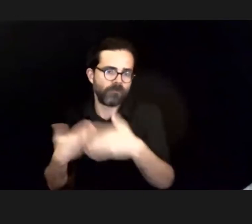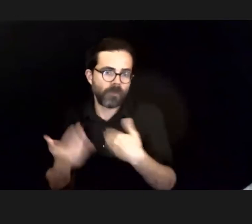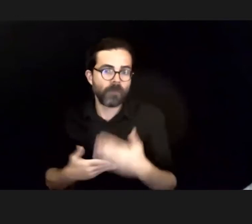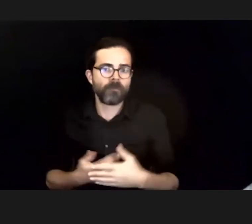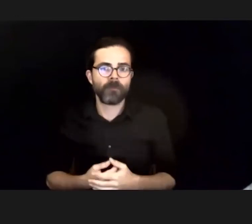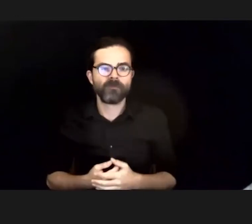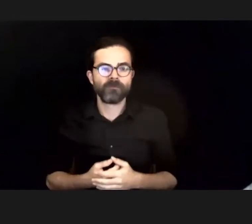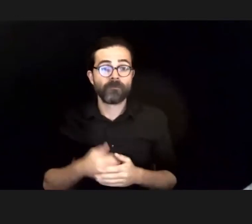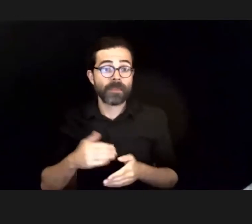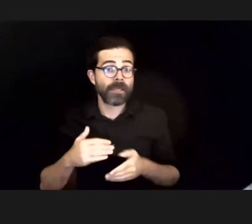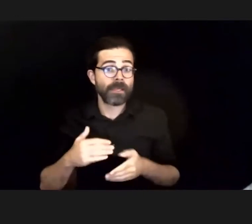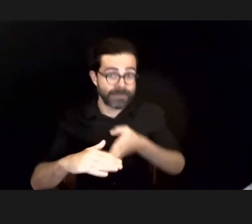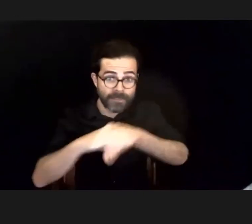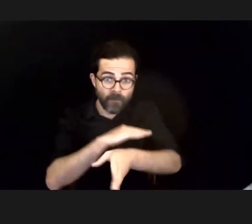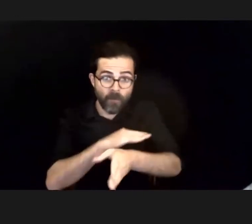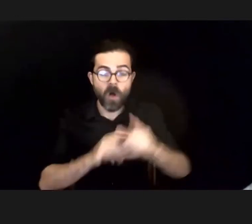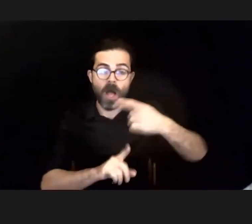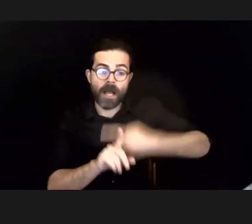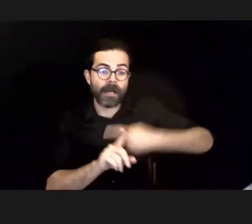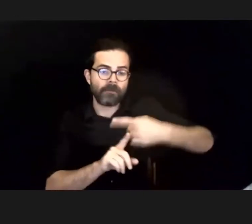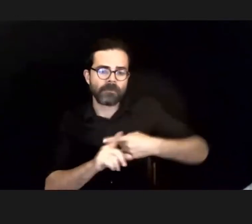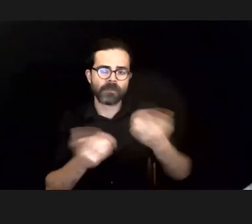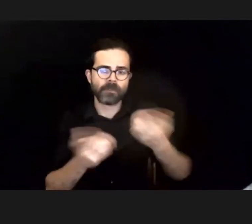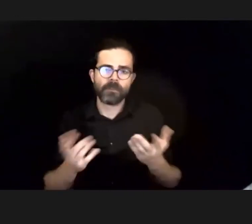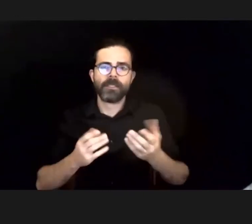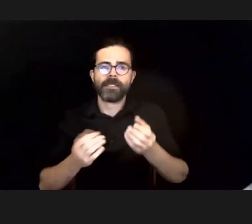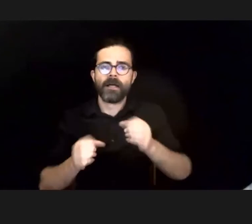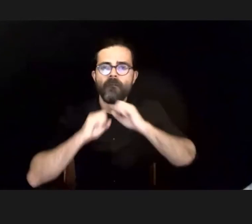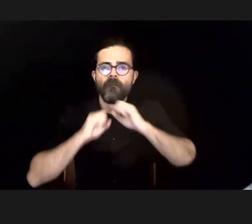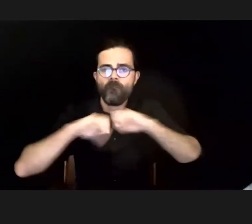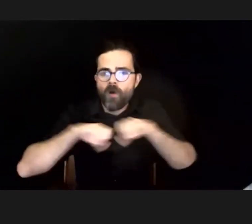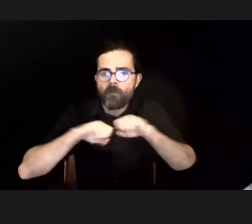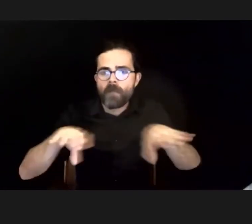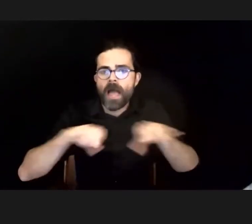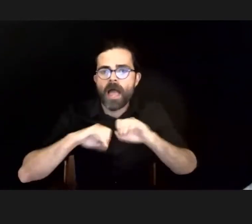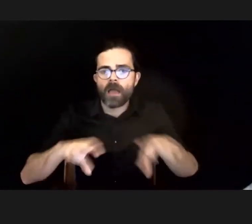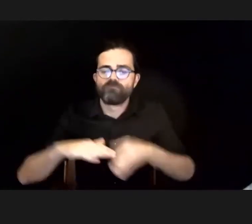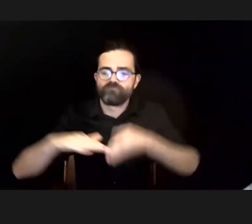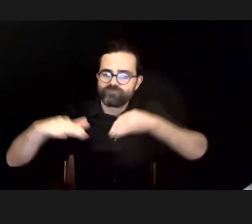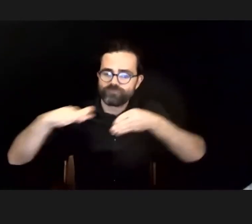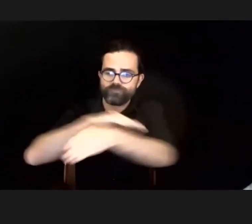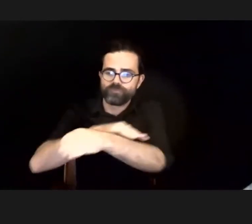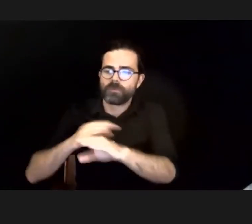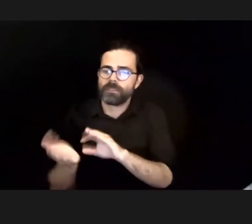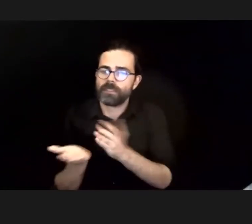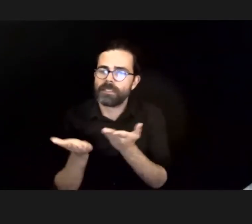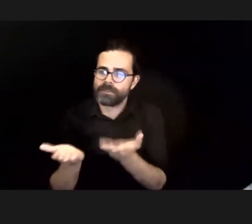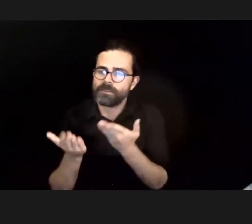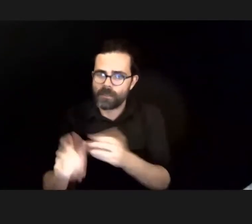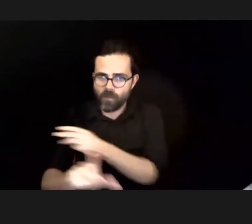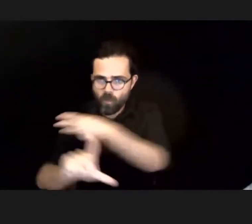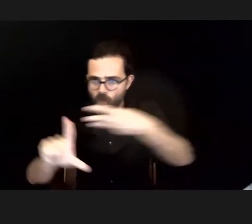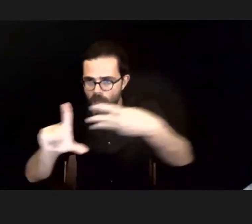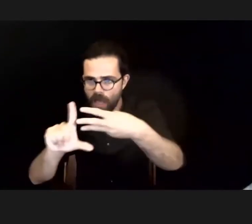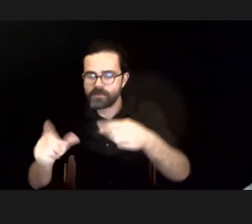the information to be able to access to the service, as well as the website or documents, and